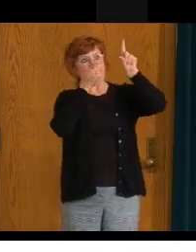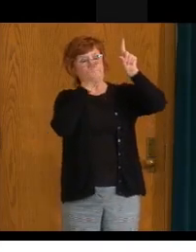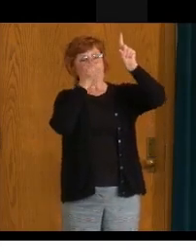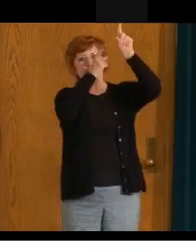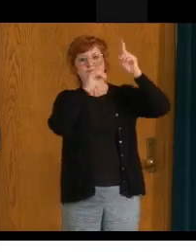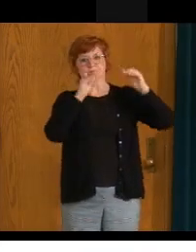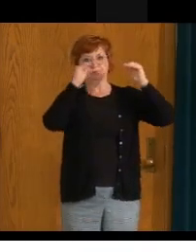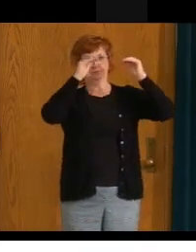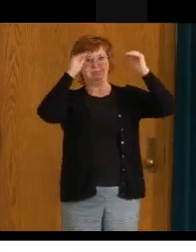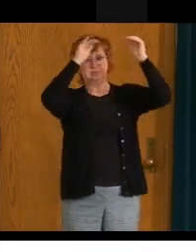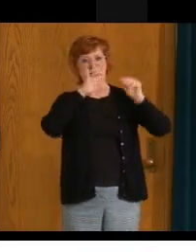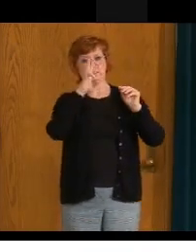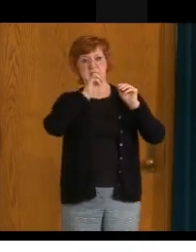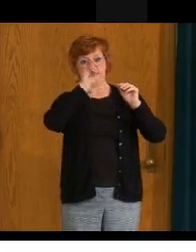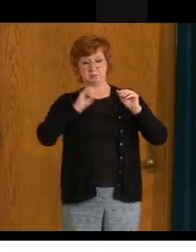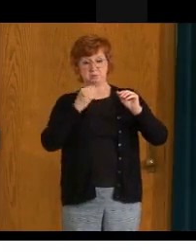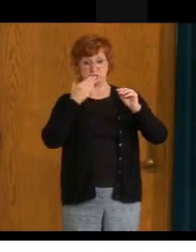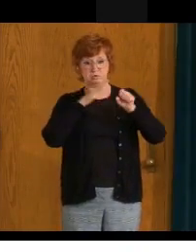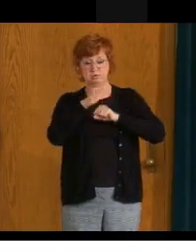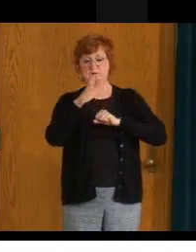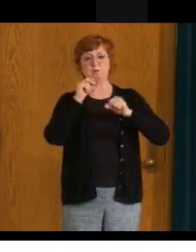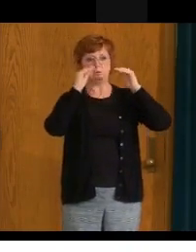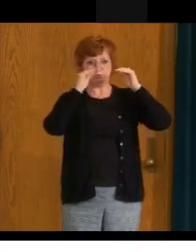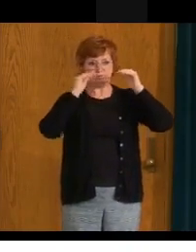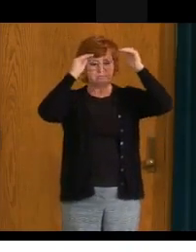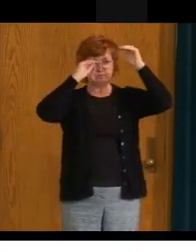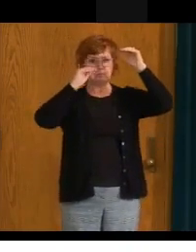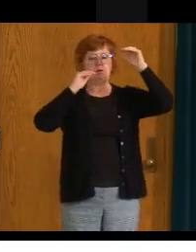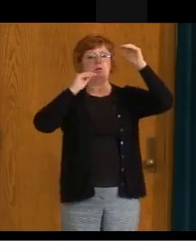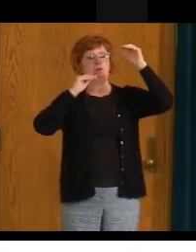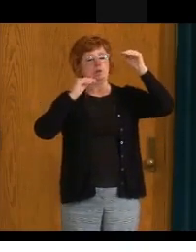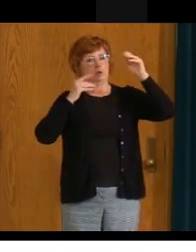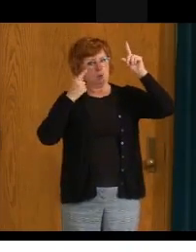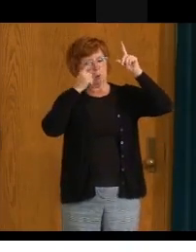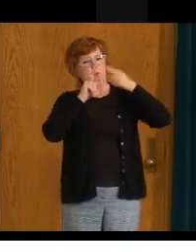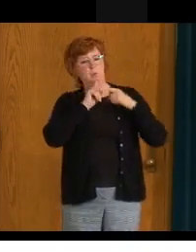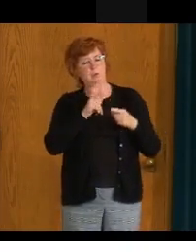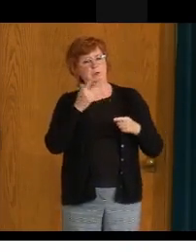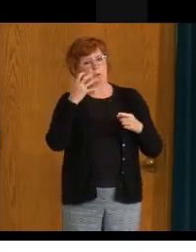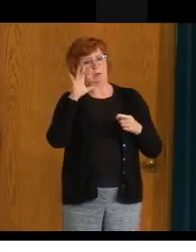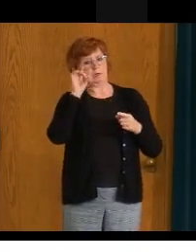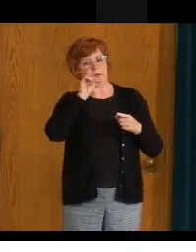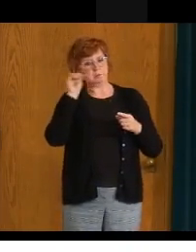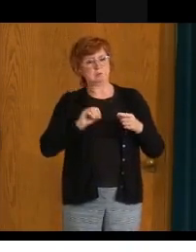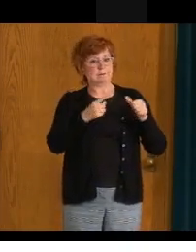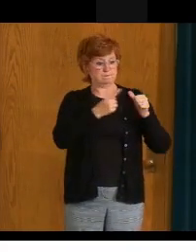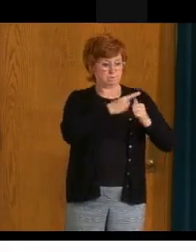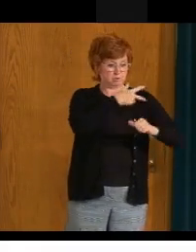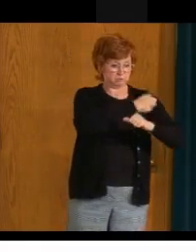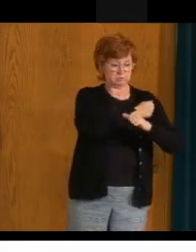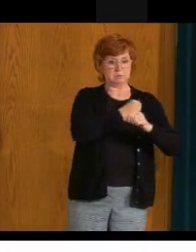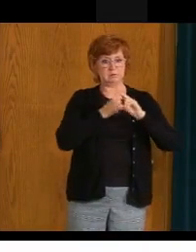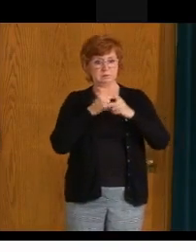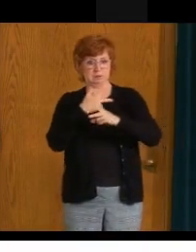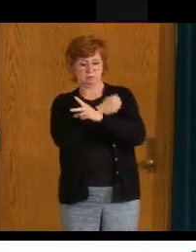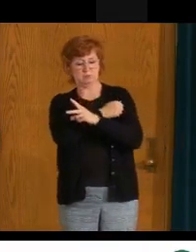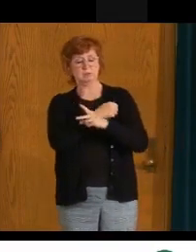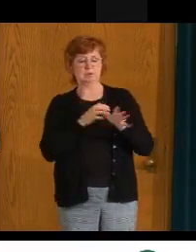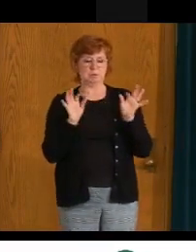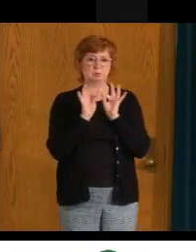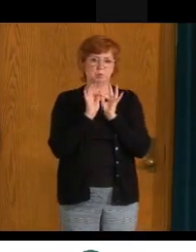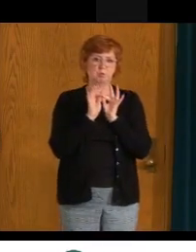uptake past 70%, up to 80 and beyond, and for first doses as well as second doses. And this is so critical for